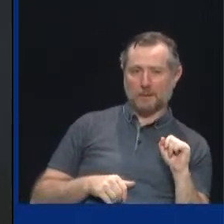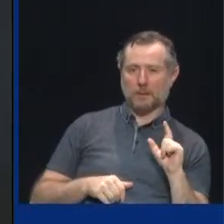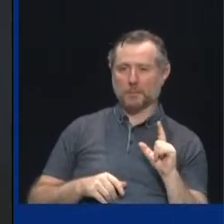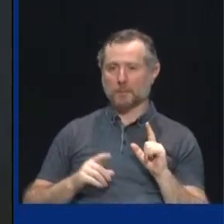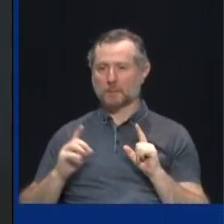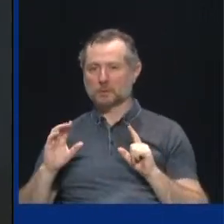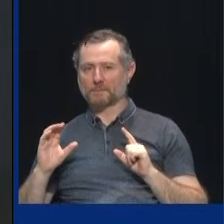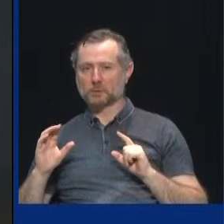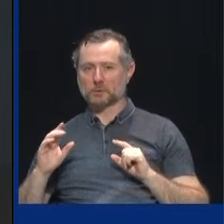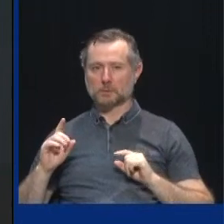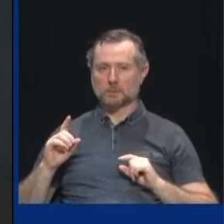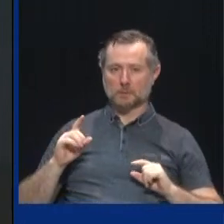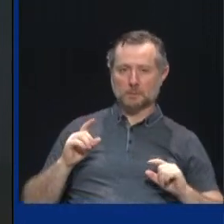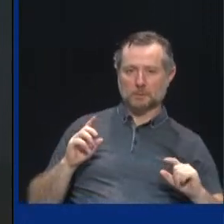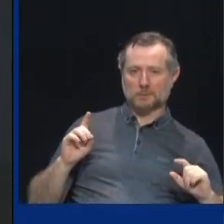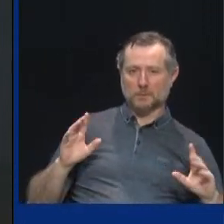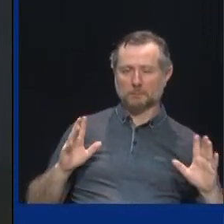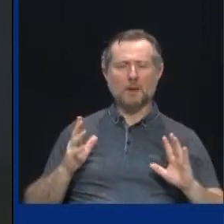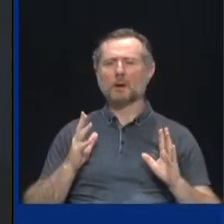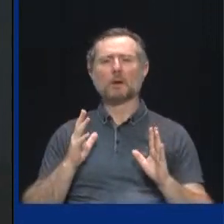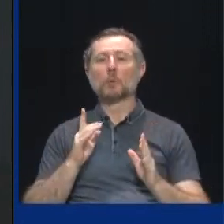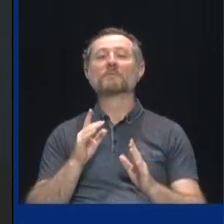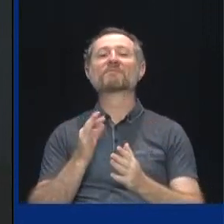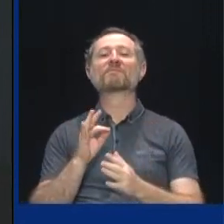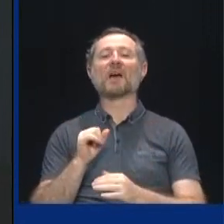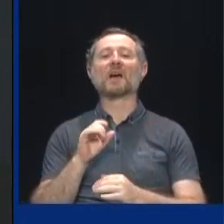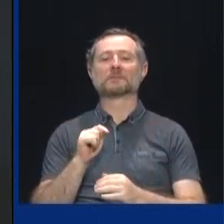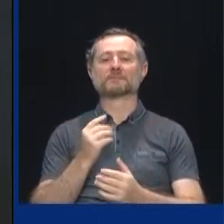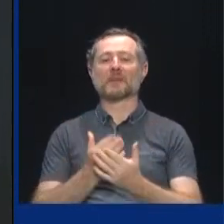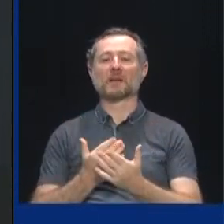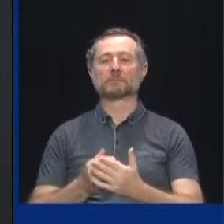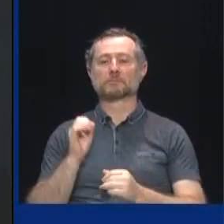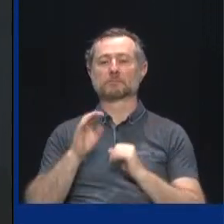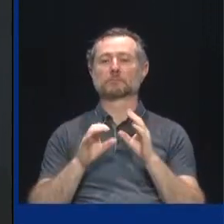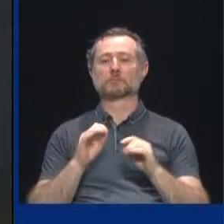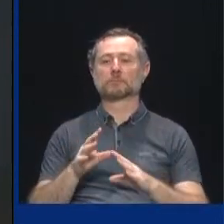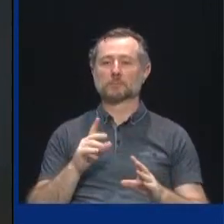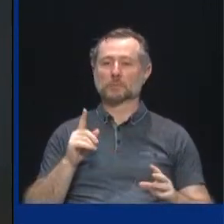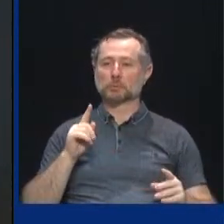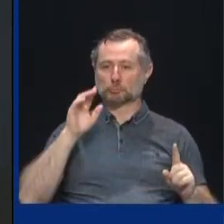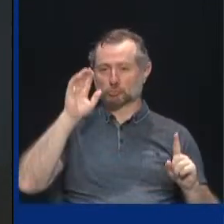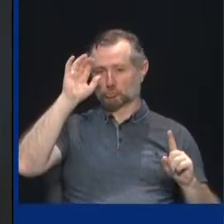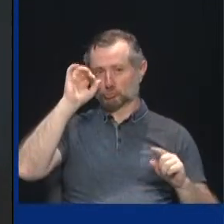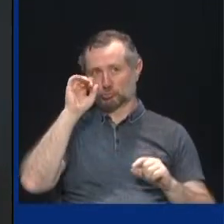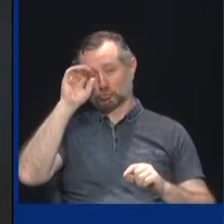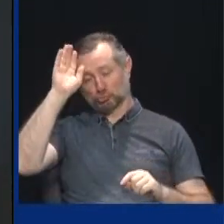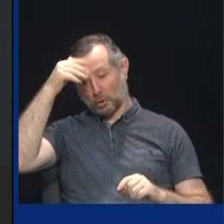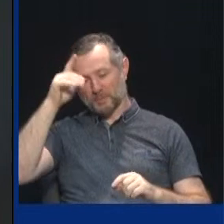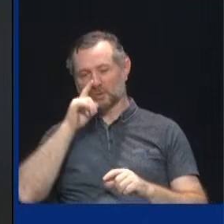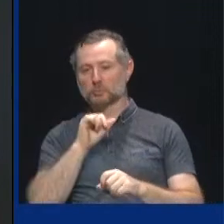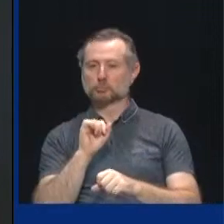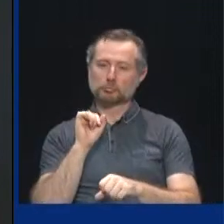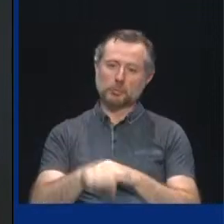facts trump, pardon the pun, ideology.